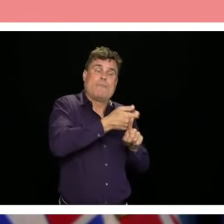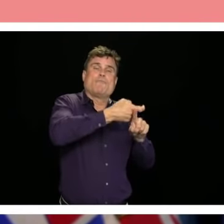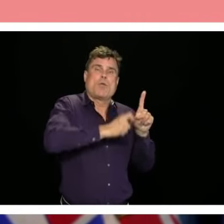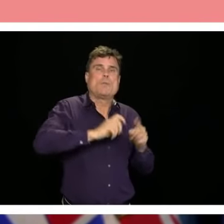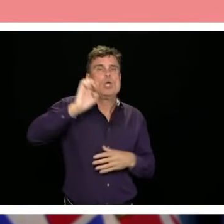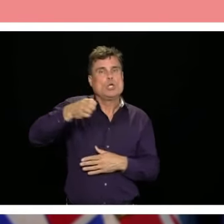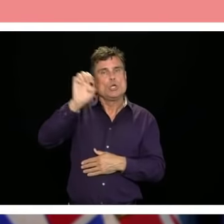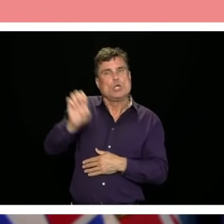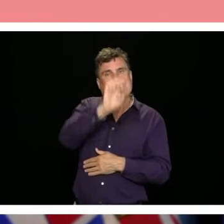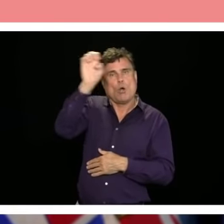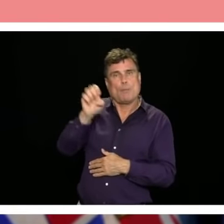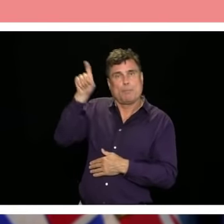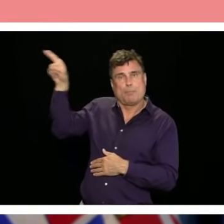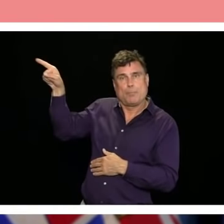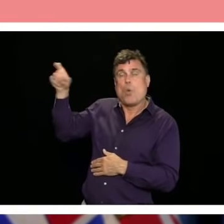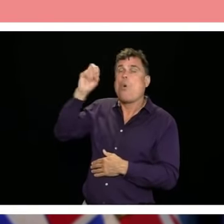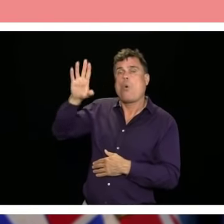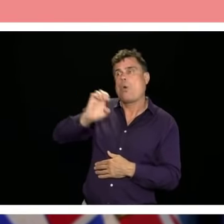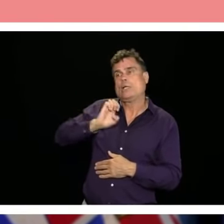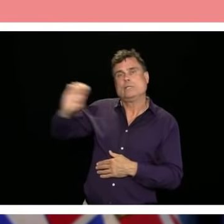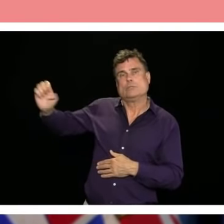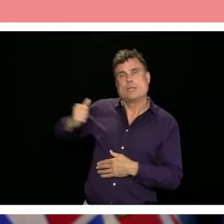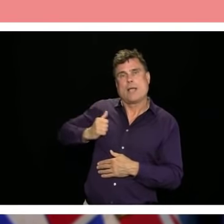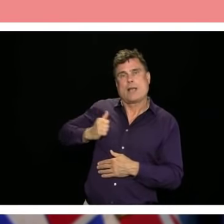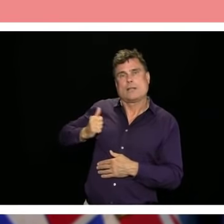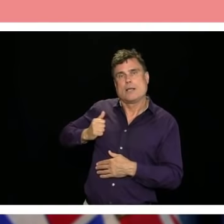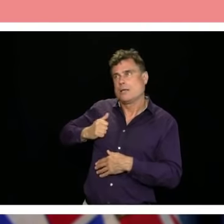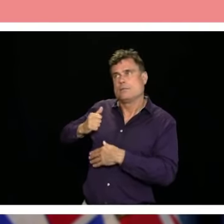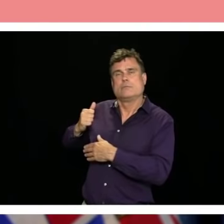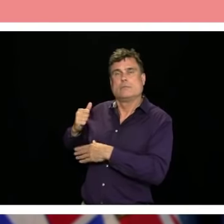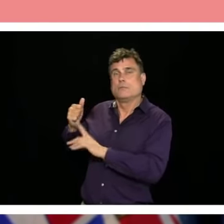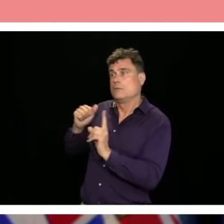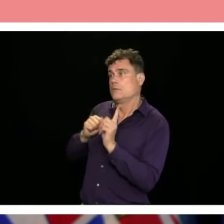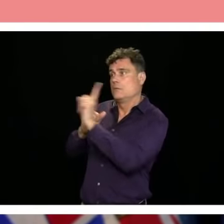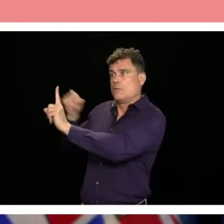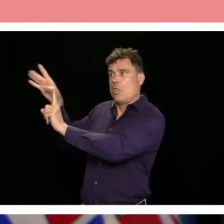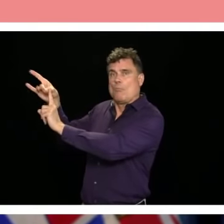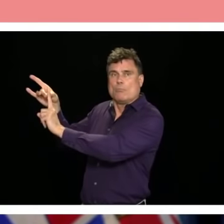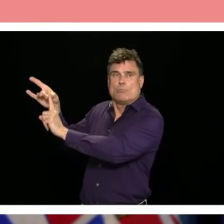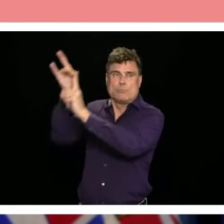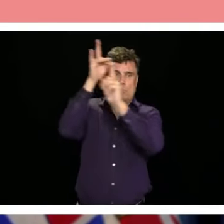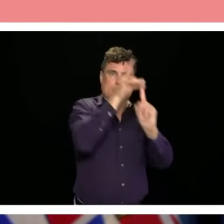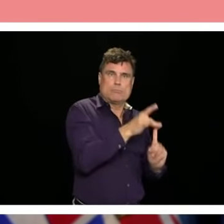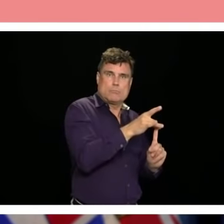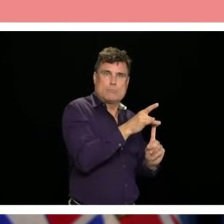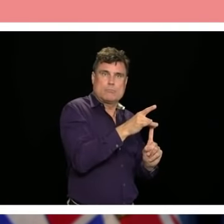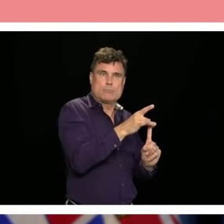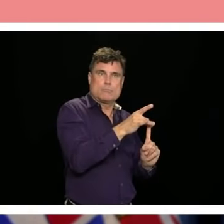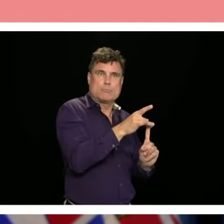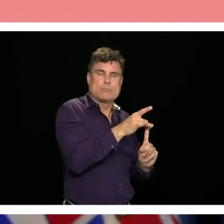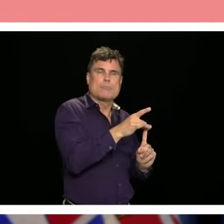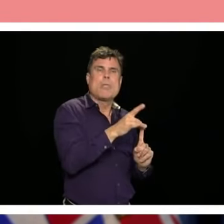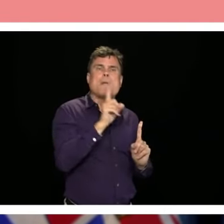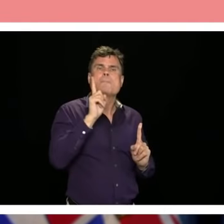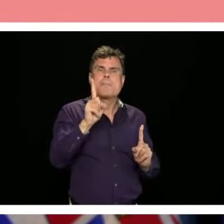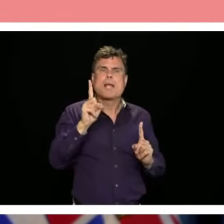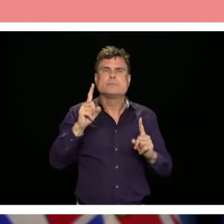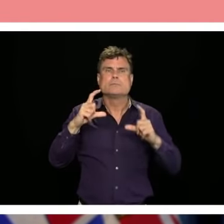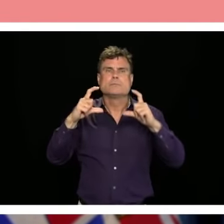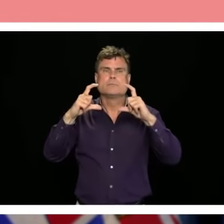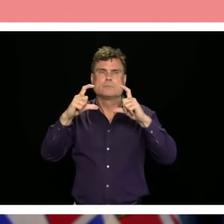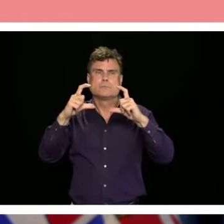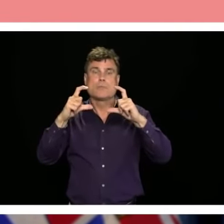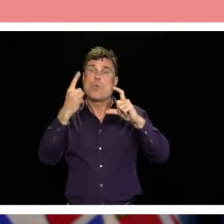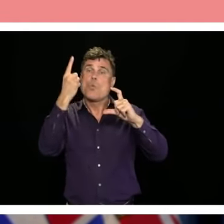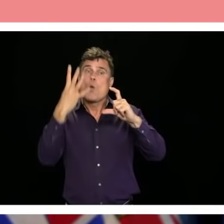and the attendance in some cases at the conference that we were talking about.